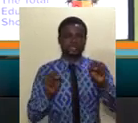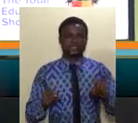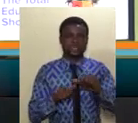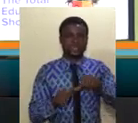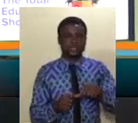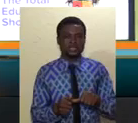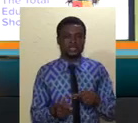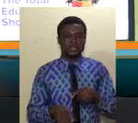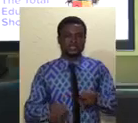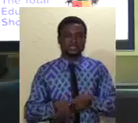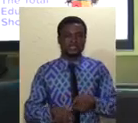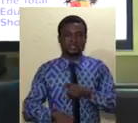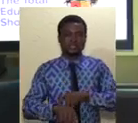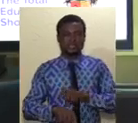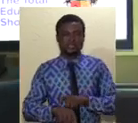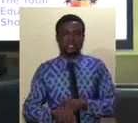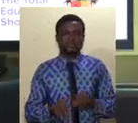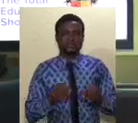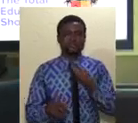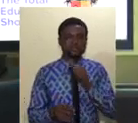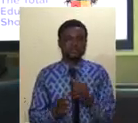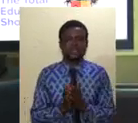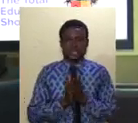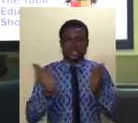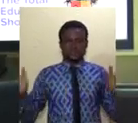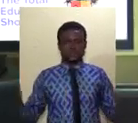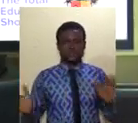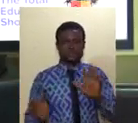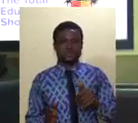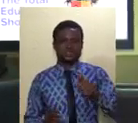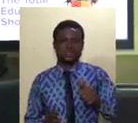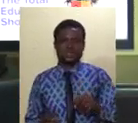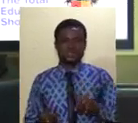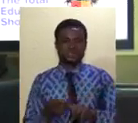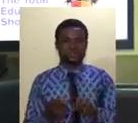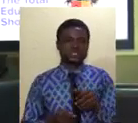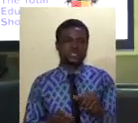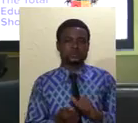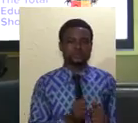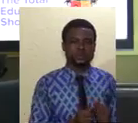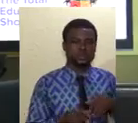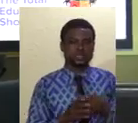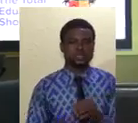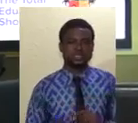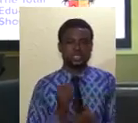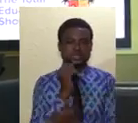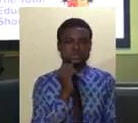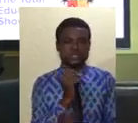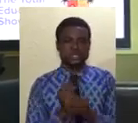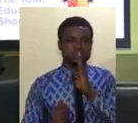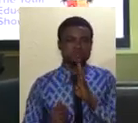you next week. Same station, same time. And please do be safe. Do not expose